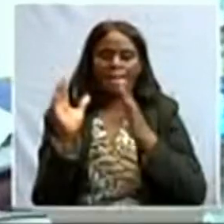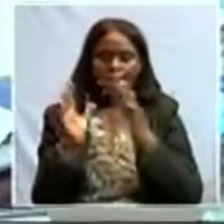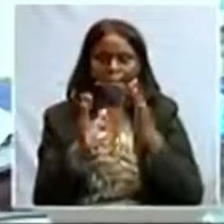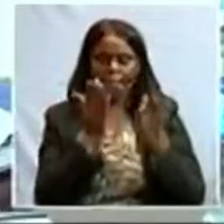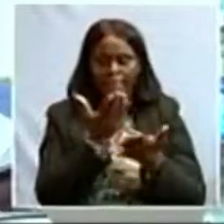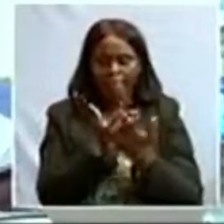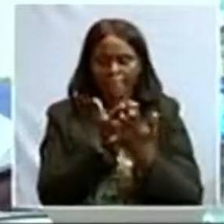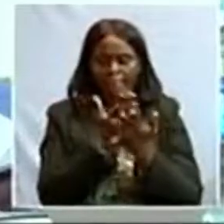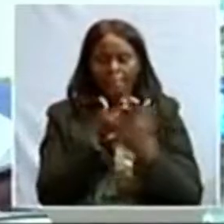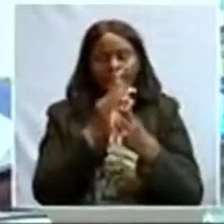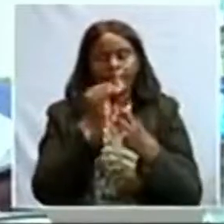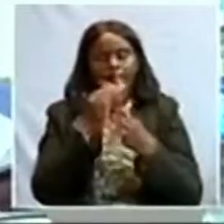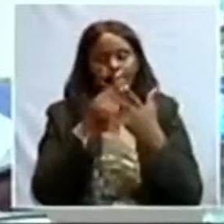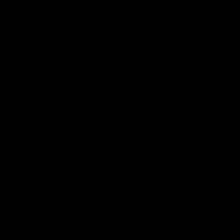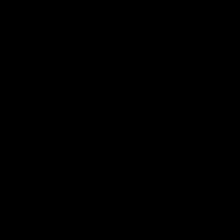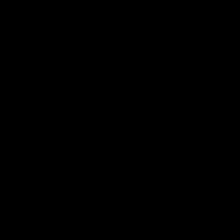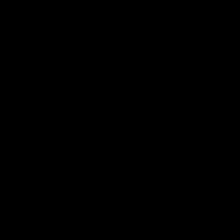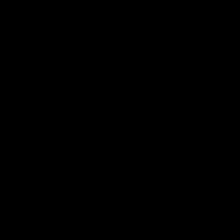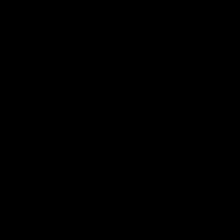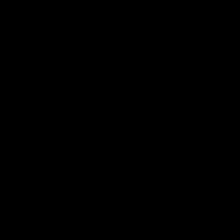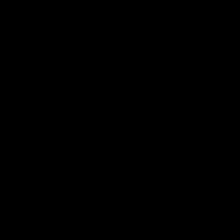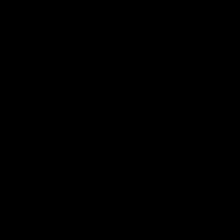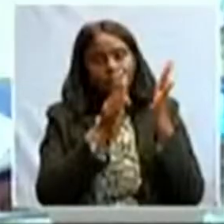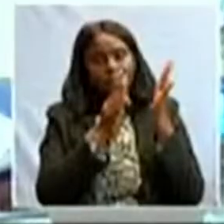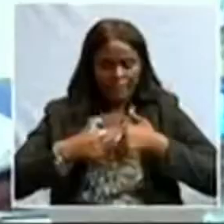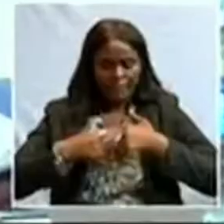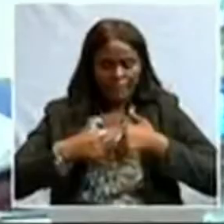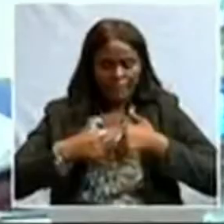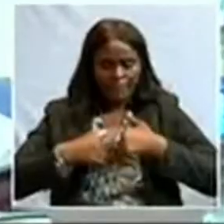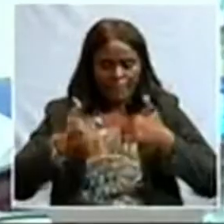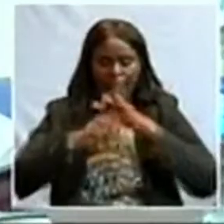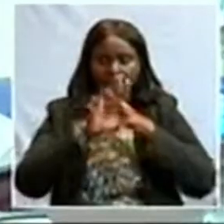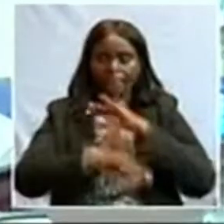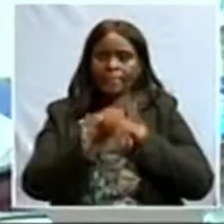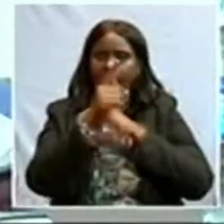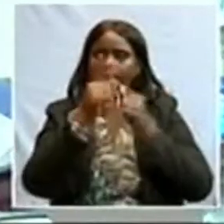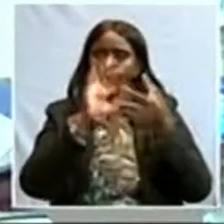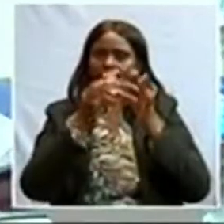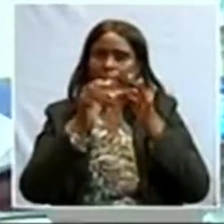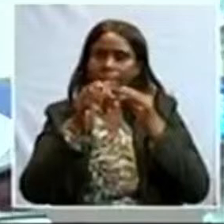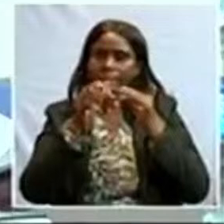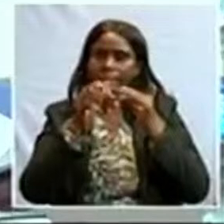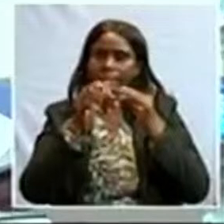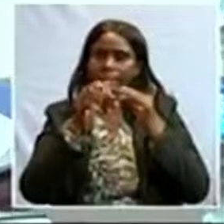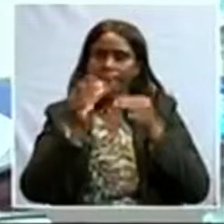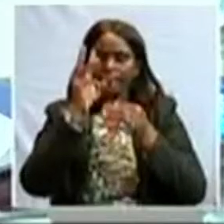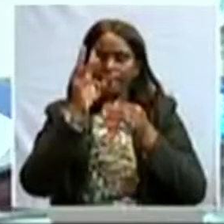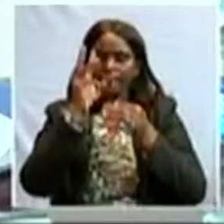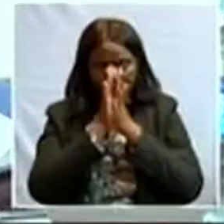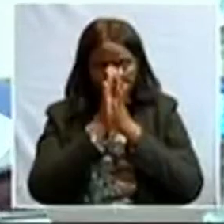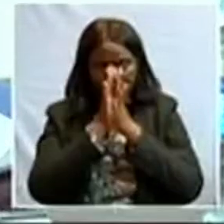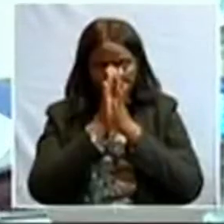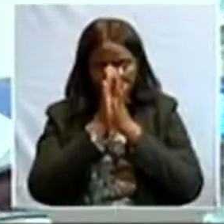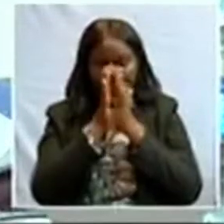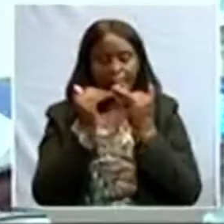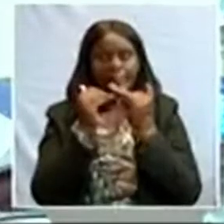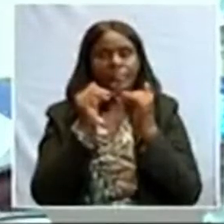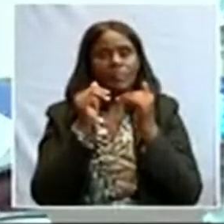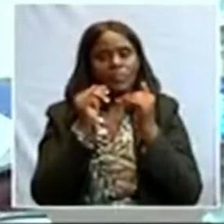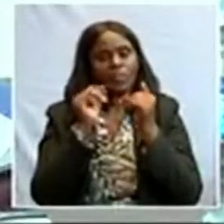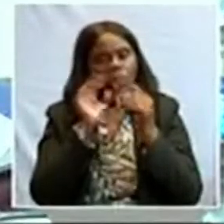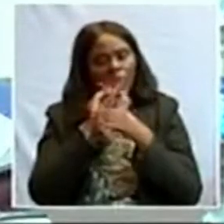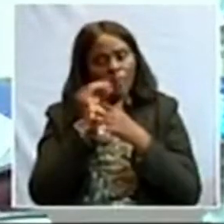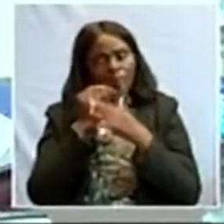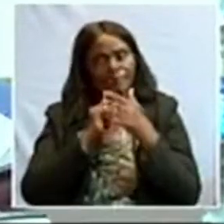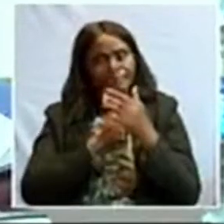request or as per the desired situation. Everyone is under one roof, coordination will be better. Therefore, or our